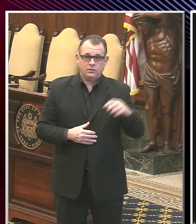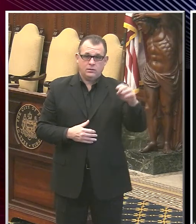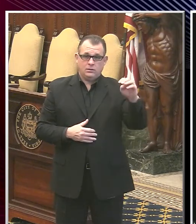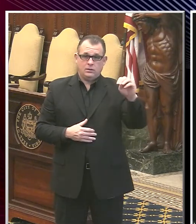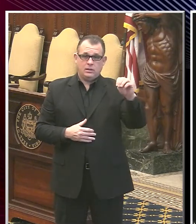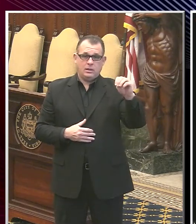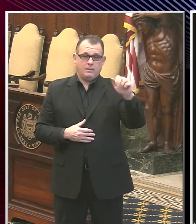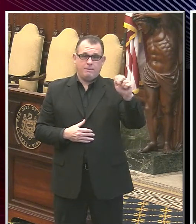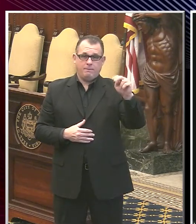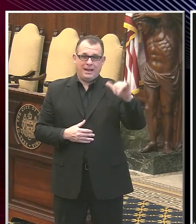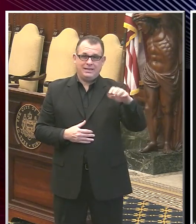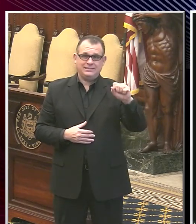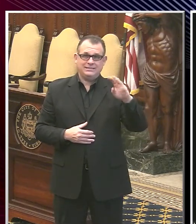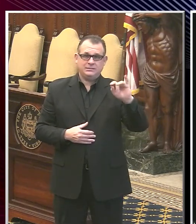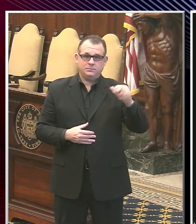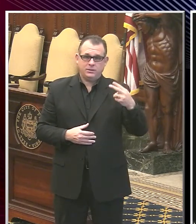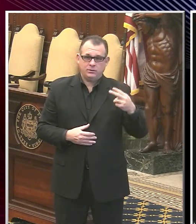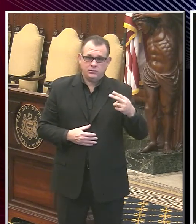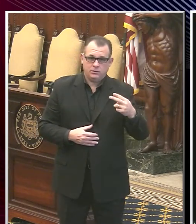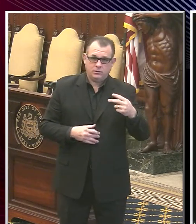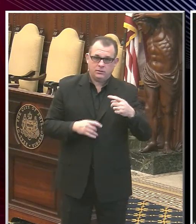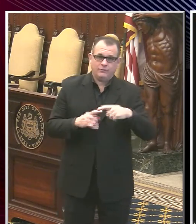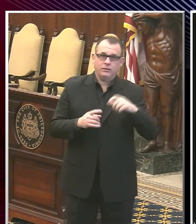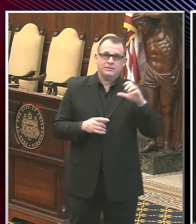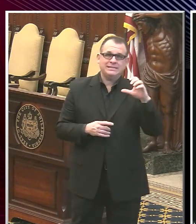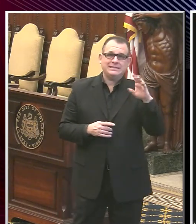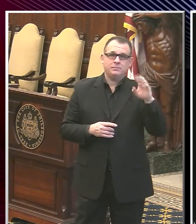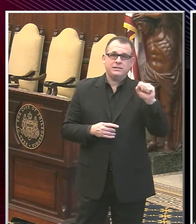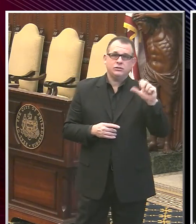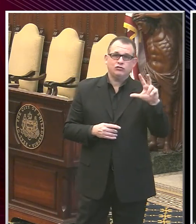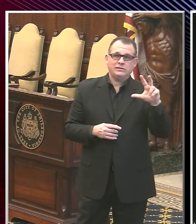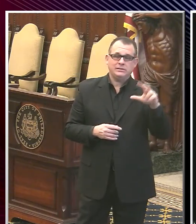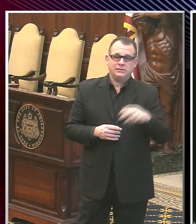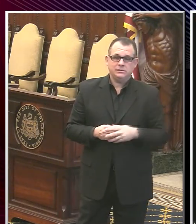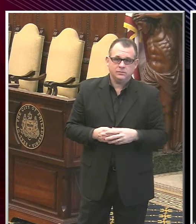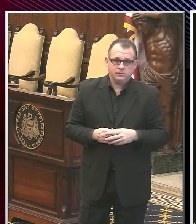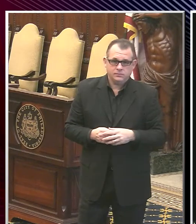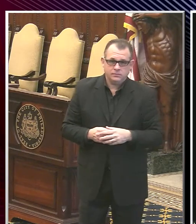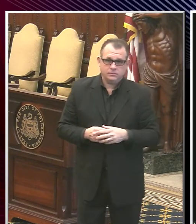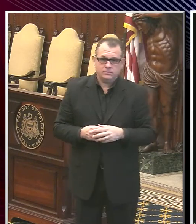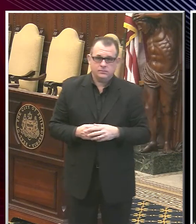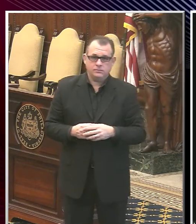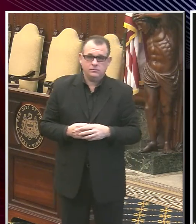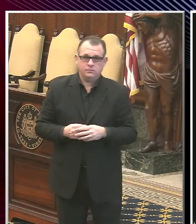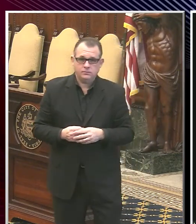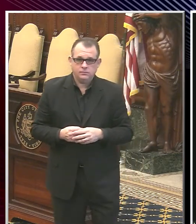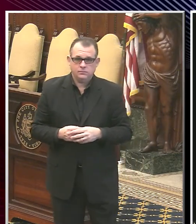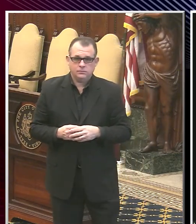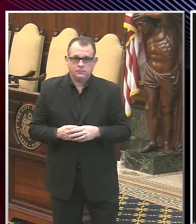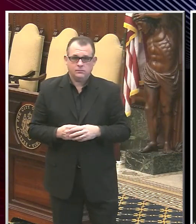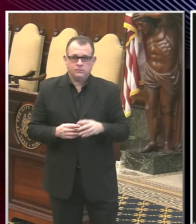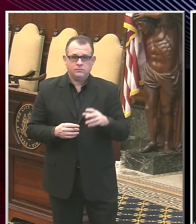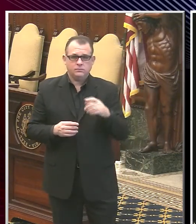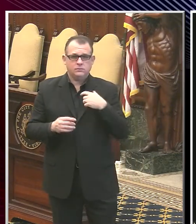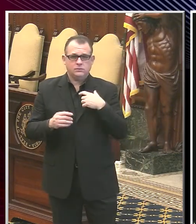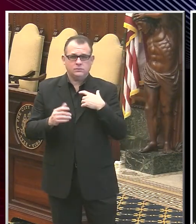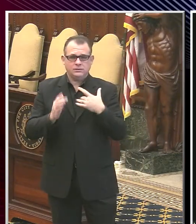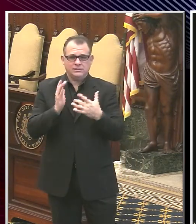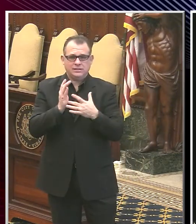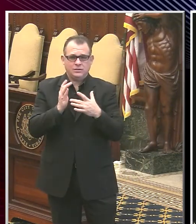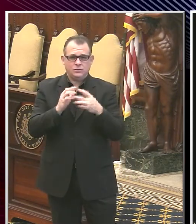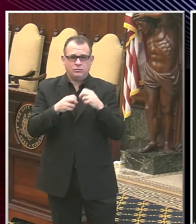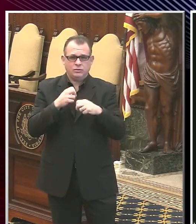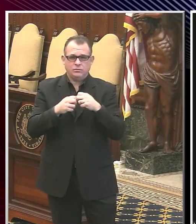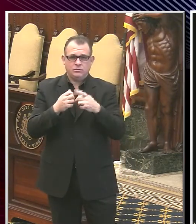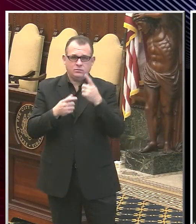to Manny Smith of CBS 3. Manny, I just got to find you on the list. I know you're having technical difficulties